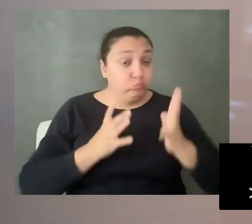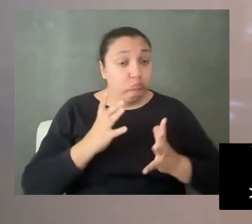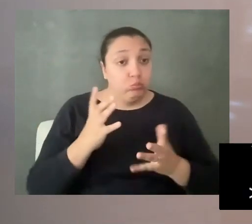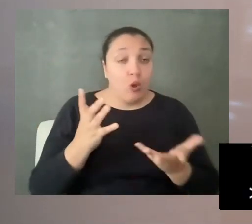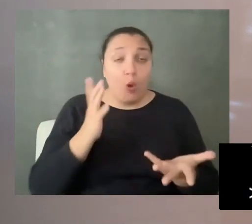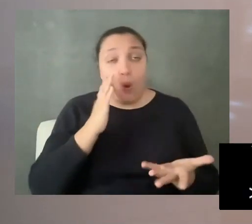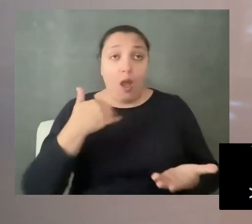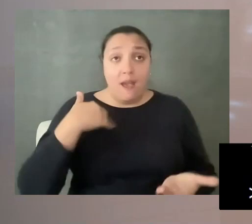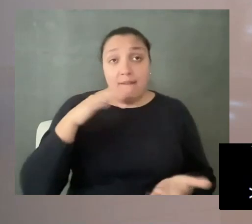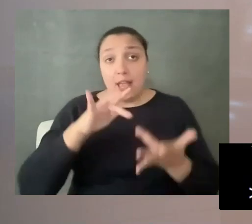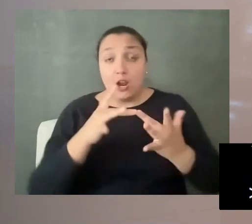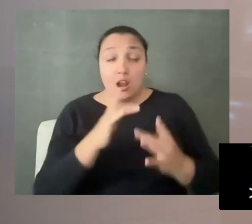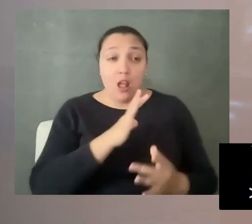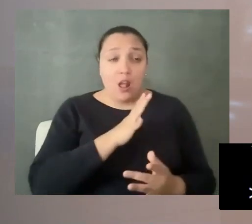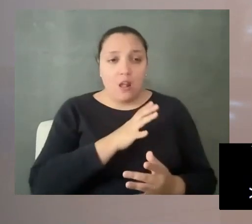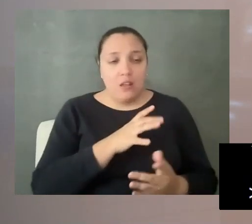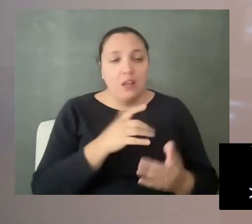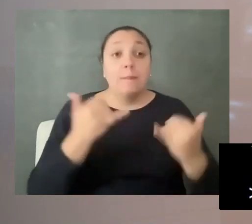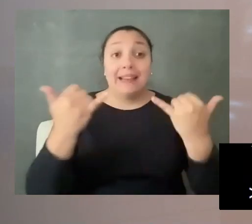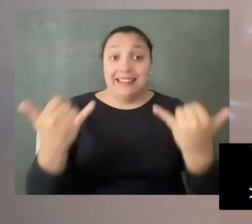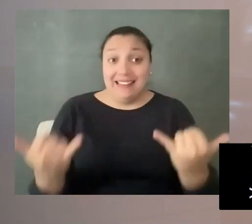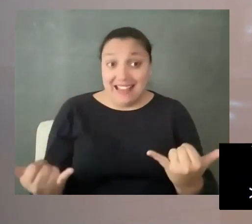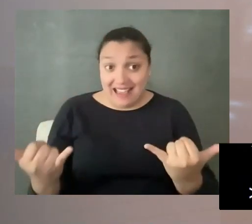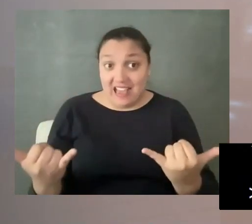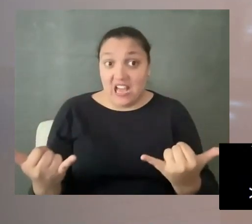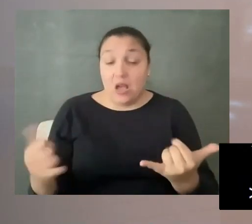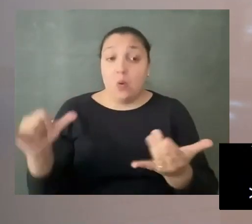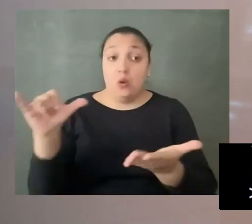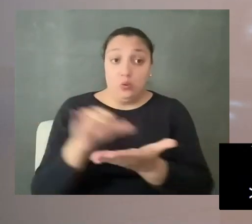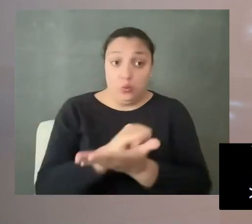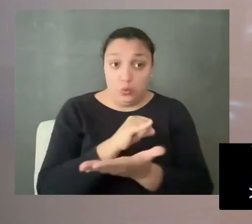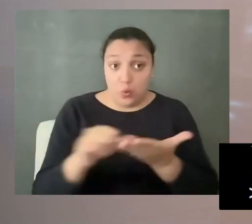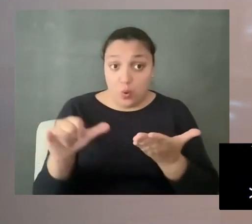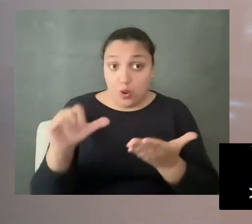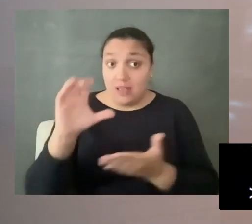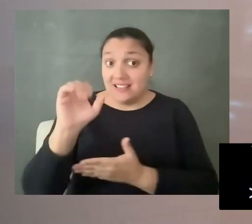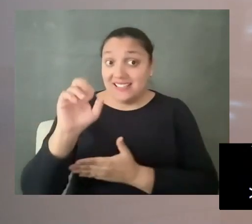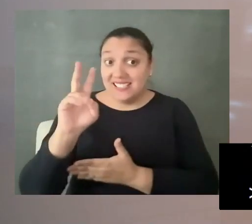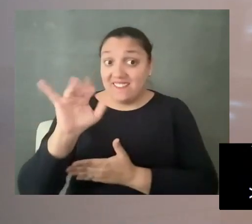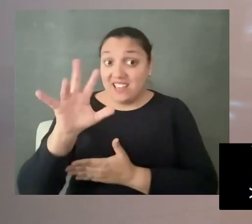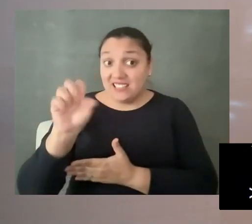city, we basically have moved all of our civics to the internet.